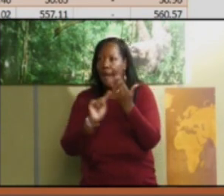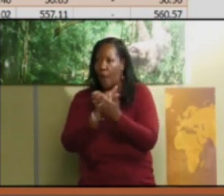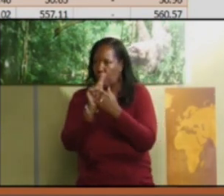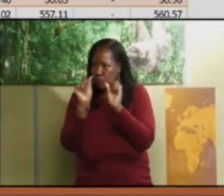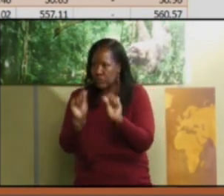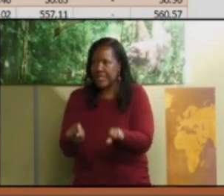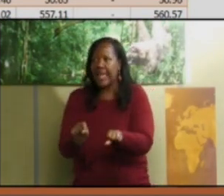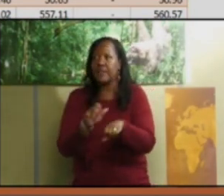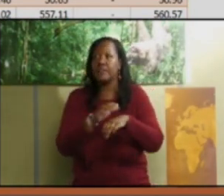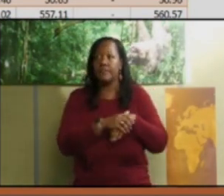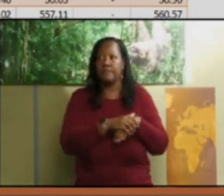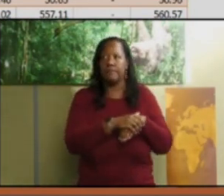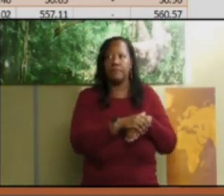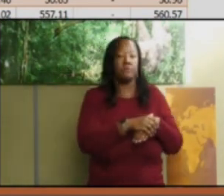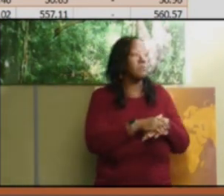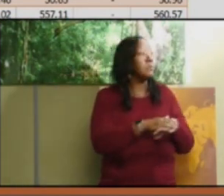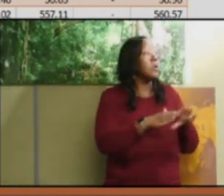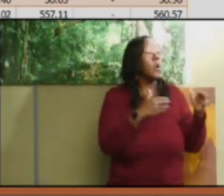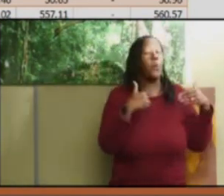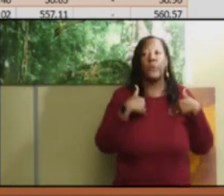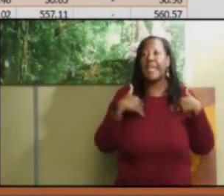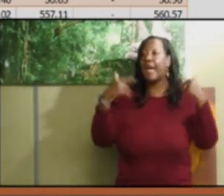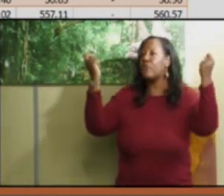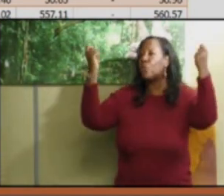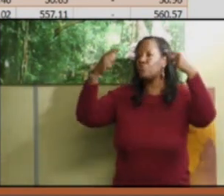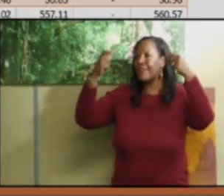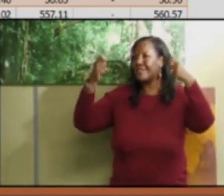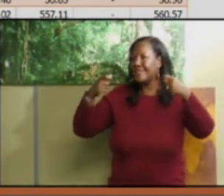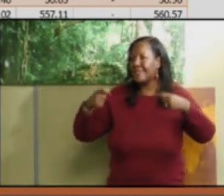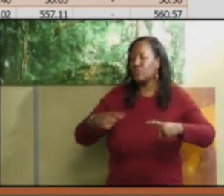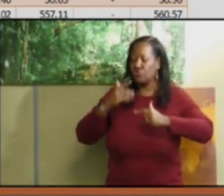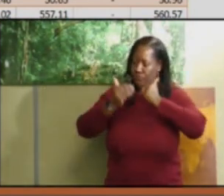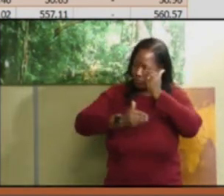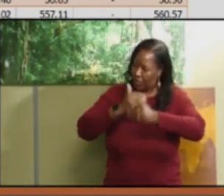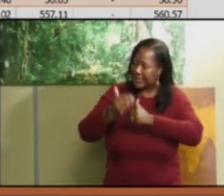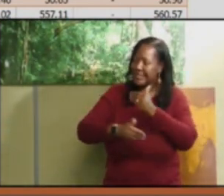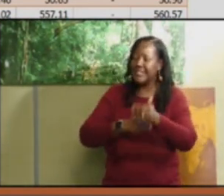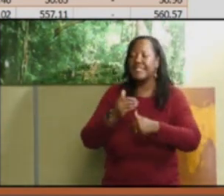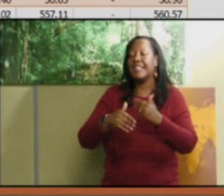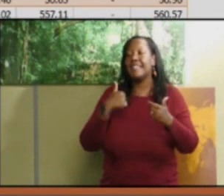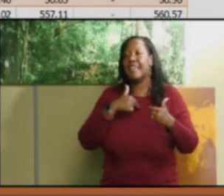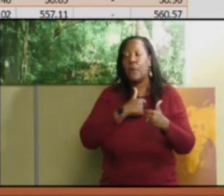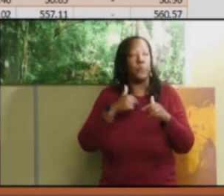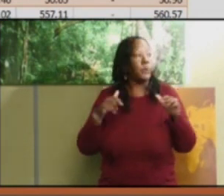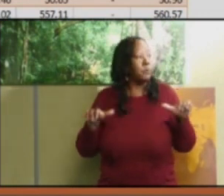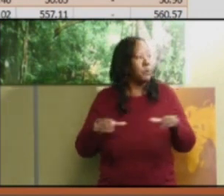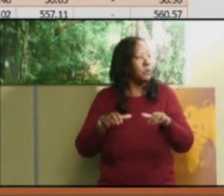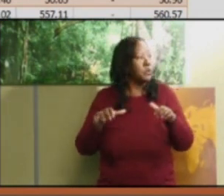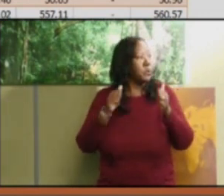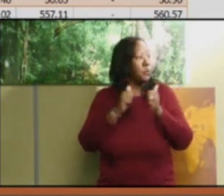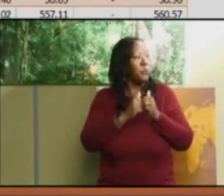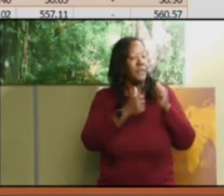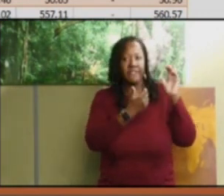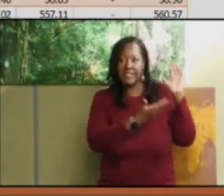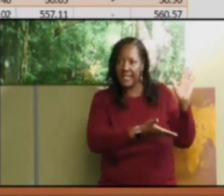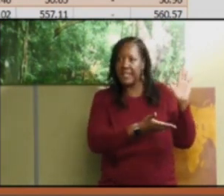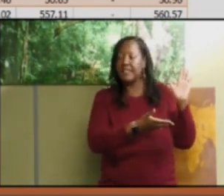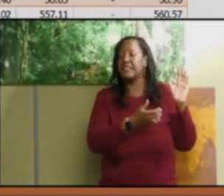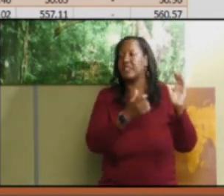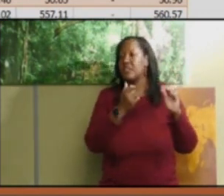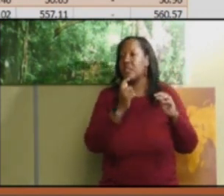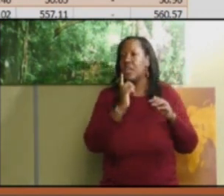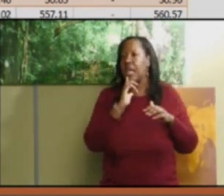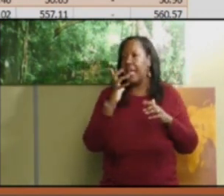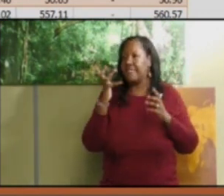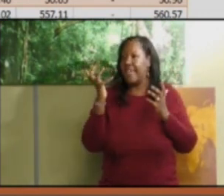And so there is a reconciliation process that happens with these CUF records, internal records, with